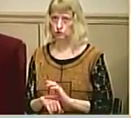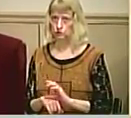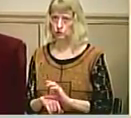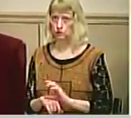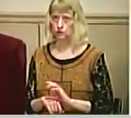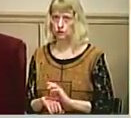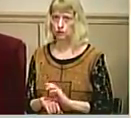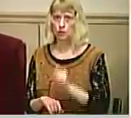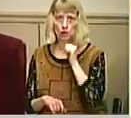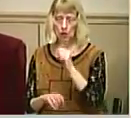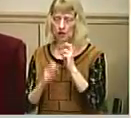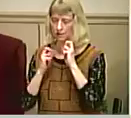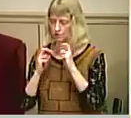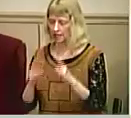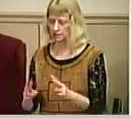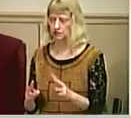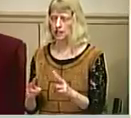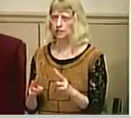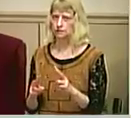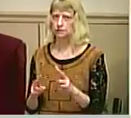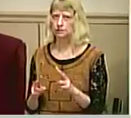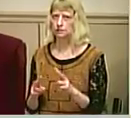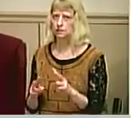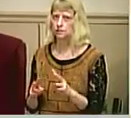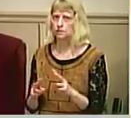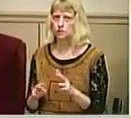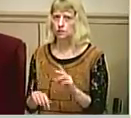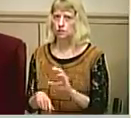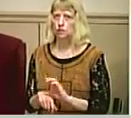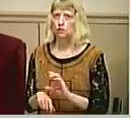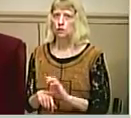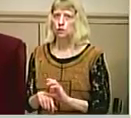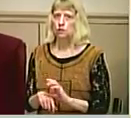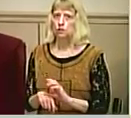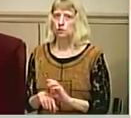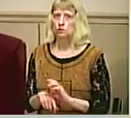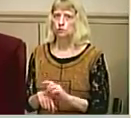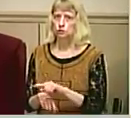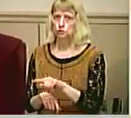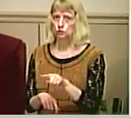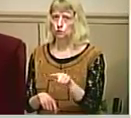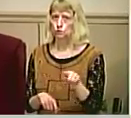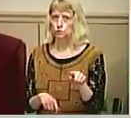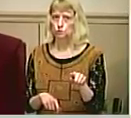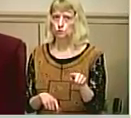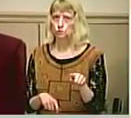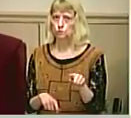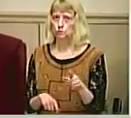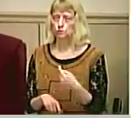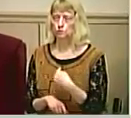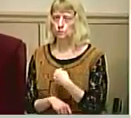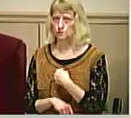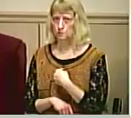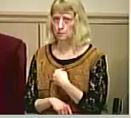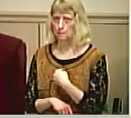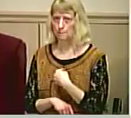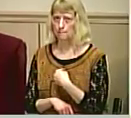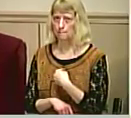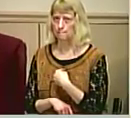has not been evangelizing. The church is made up of you and me.